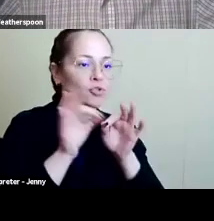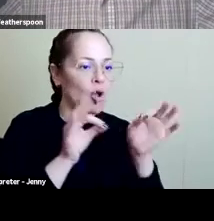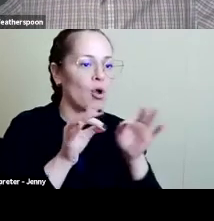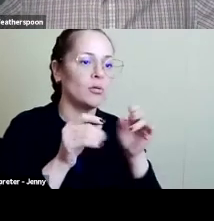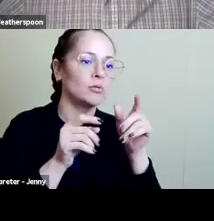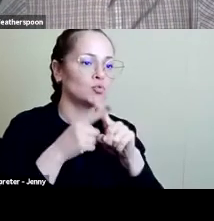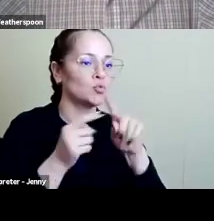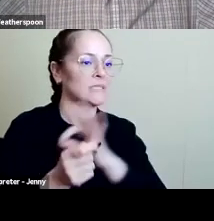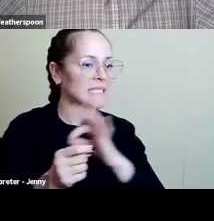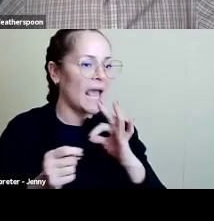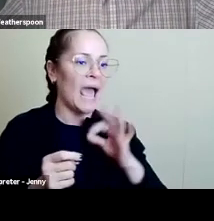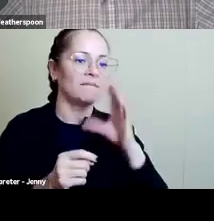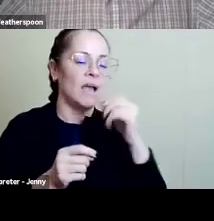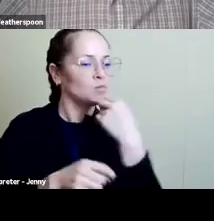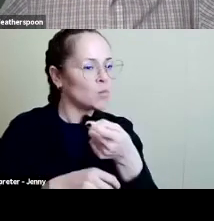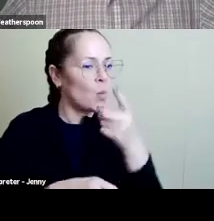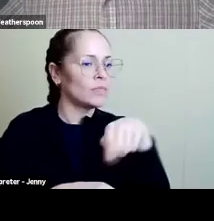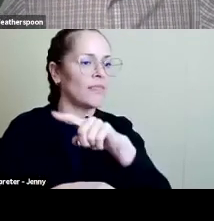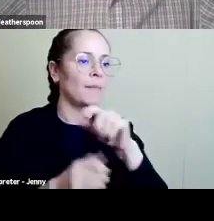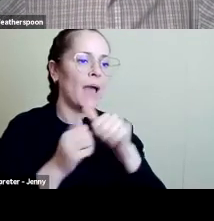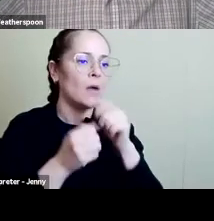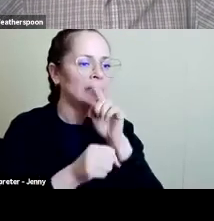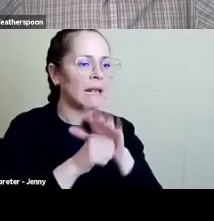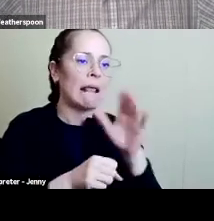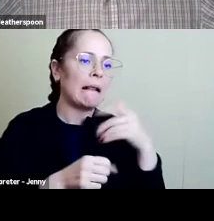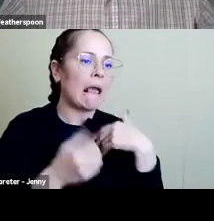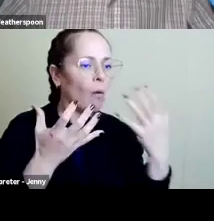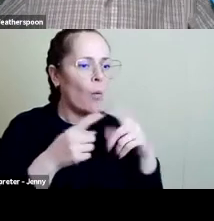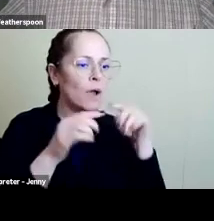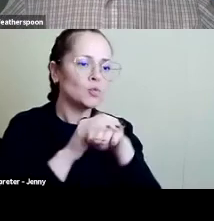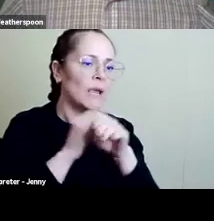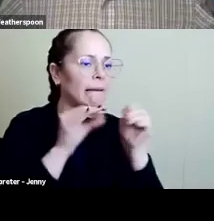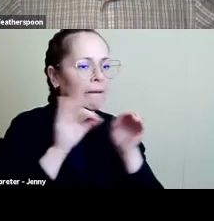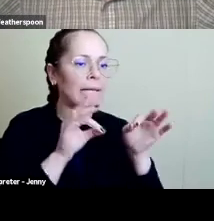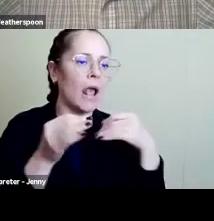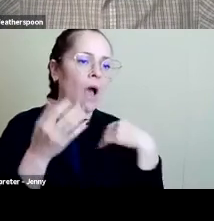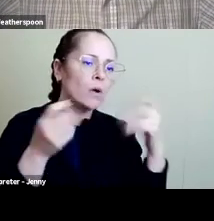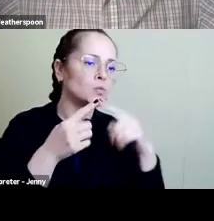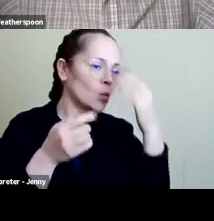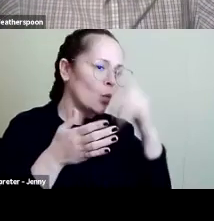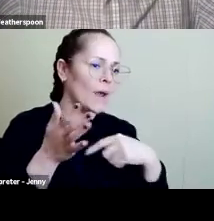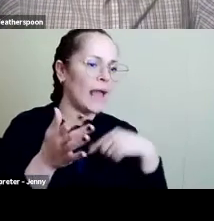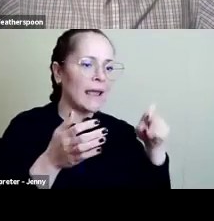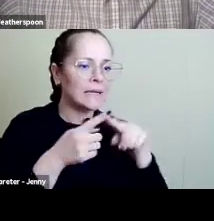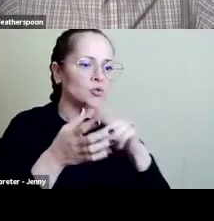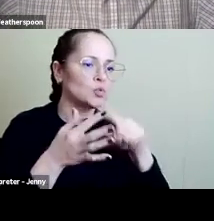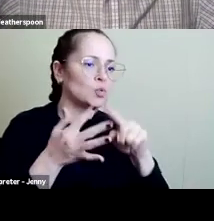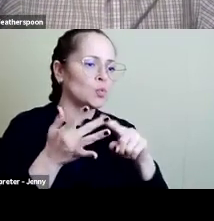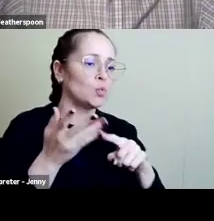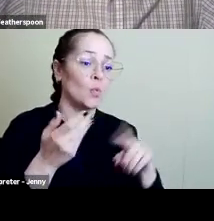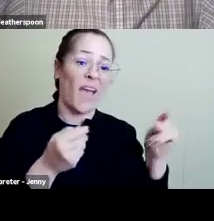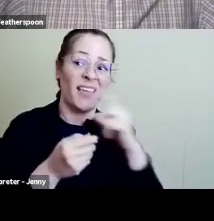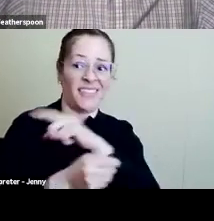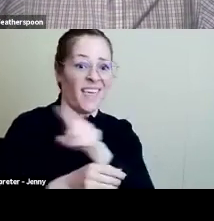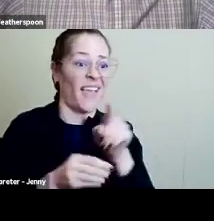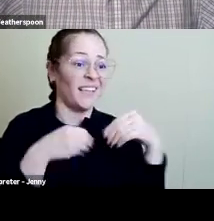staff, and he told them, you know, I'm dedicated. I want to get in. I just want to know what I need to do. And they kind of gave him,